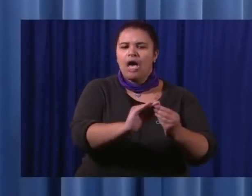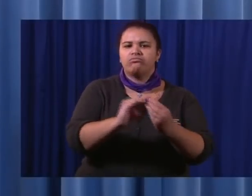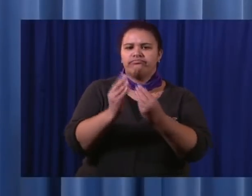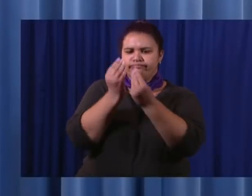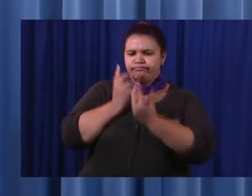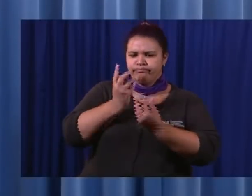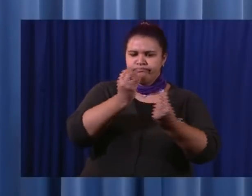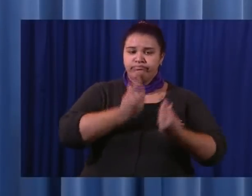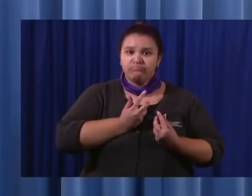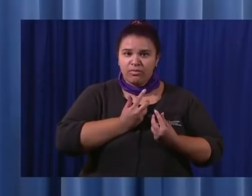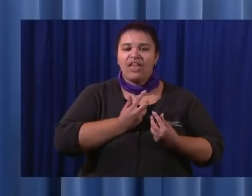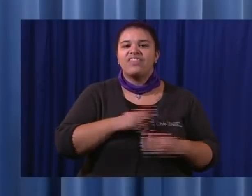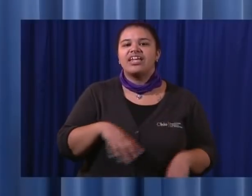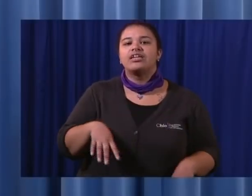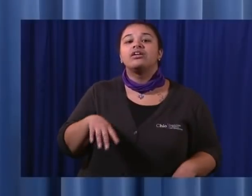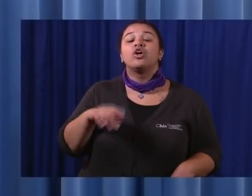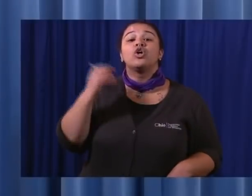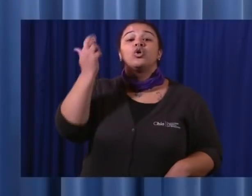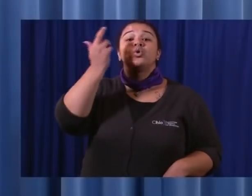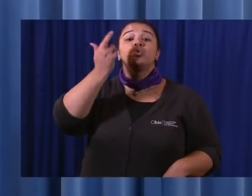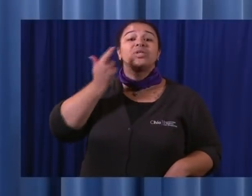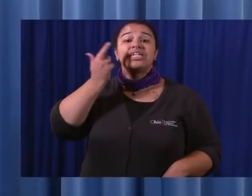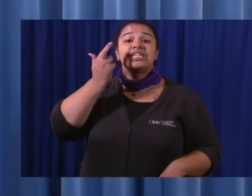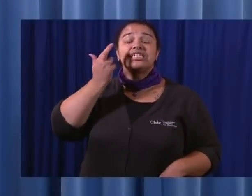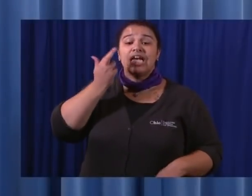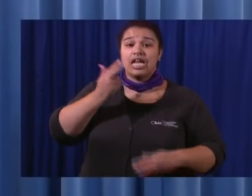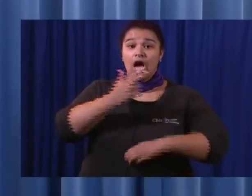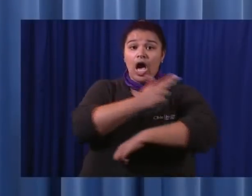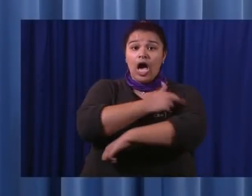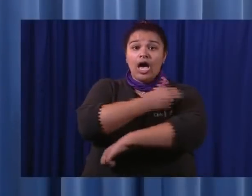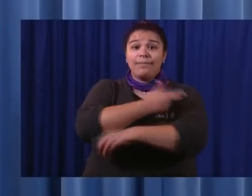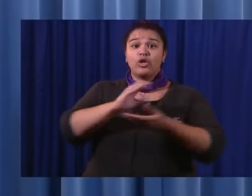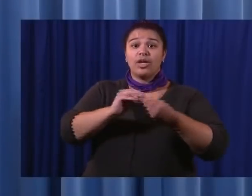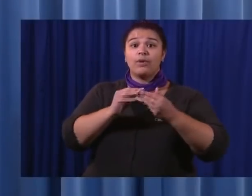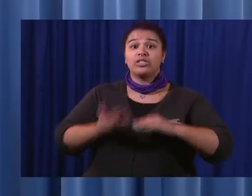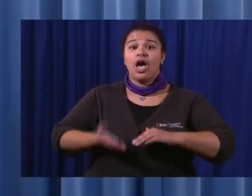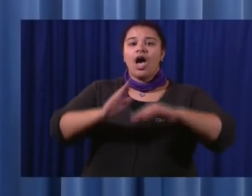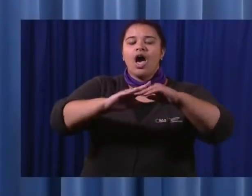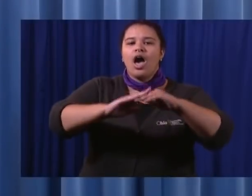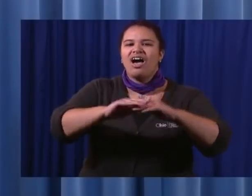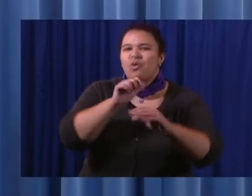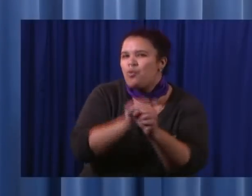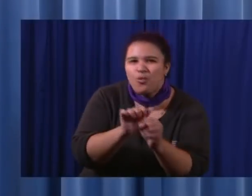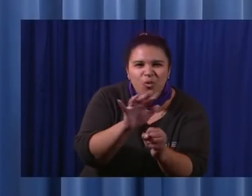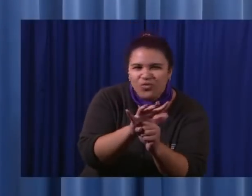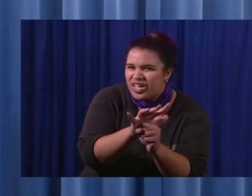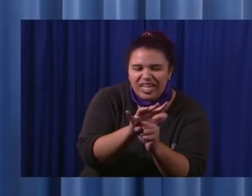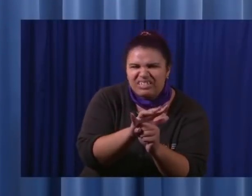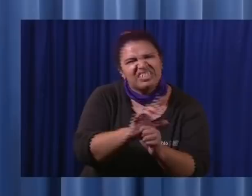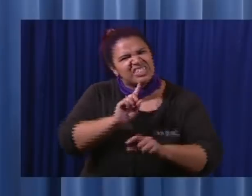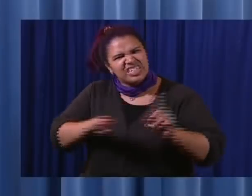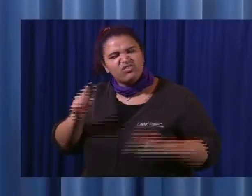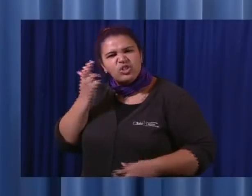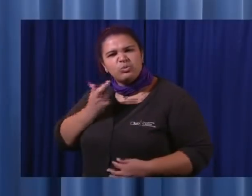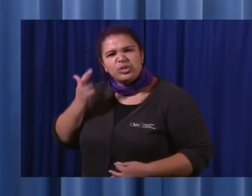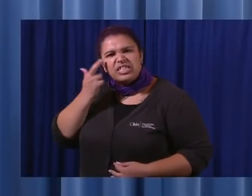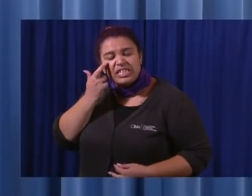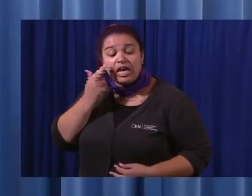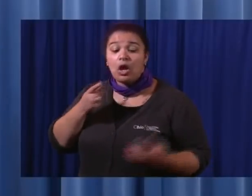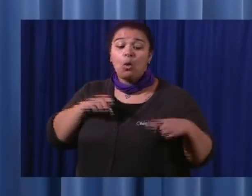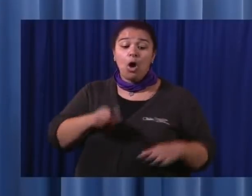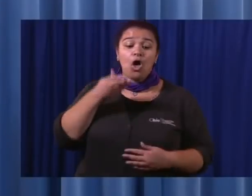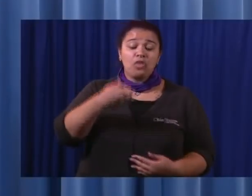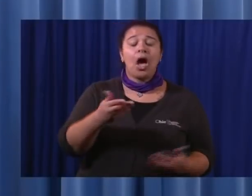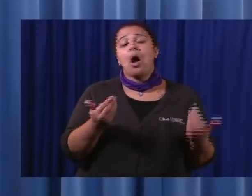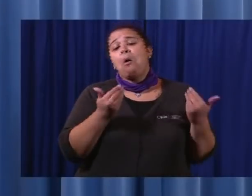deferred care. People are there for reasons other than COVID and getting mandatory tests, and if they come back positive, even though they're not there for